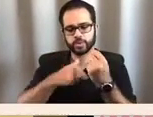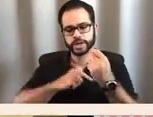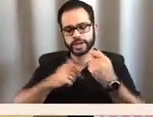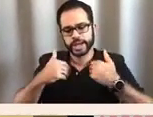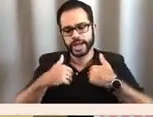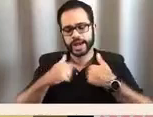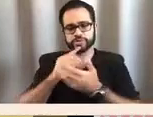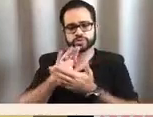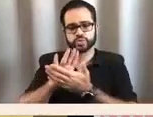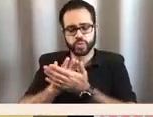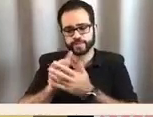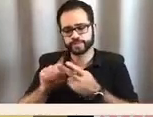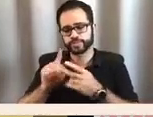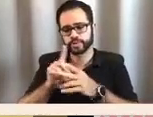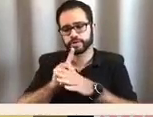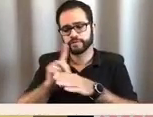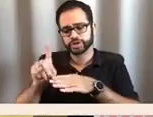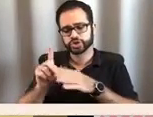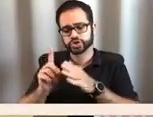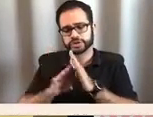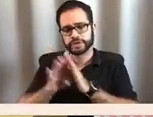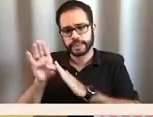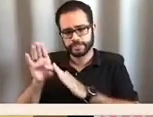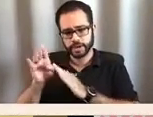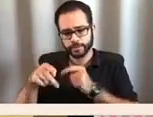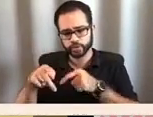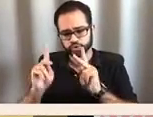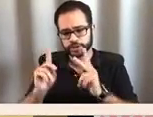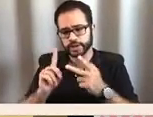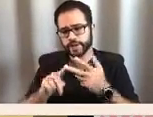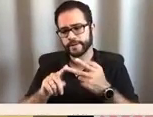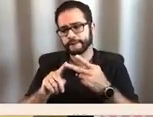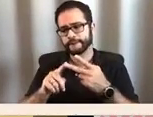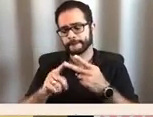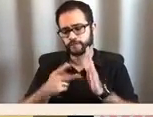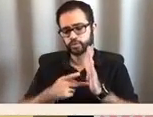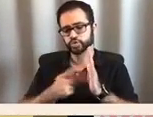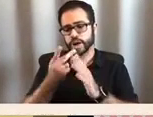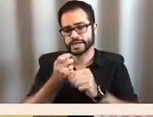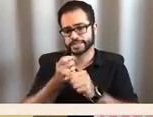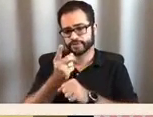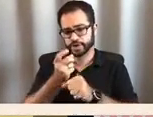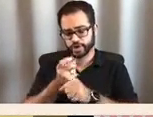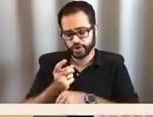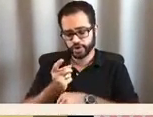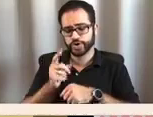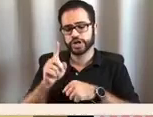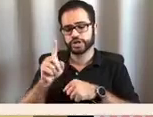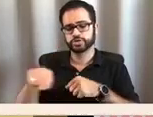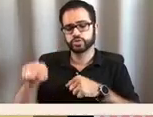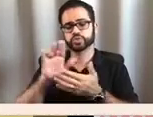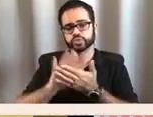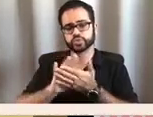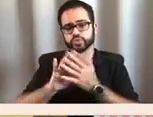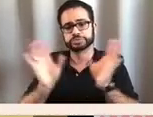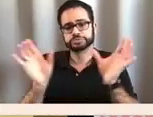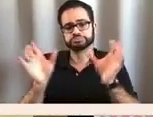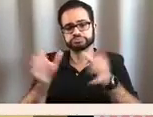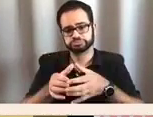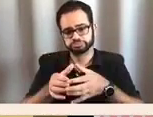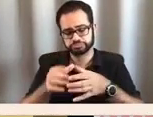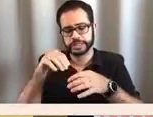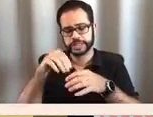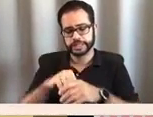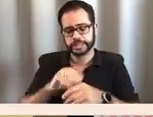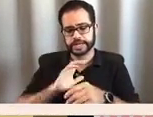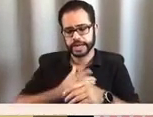institutions, we have professional development opportunities twice a year, where institutions come together at our